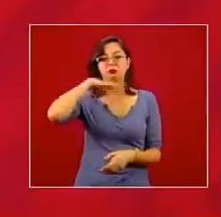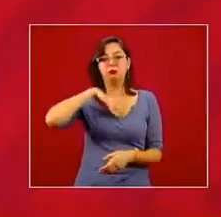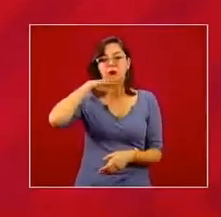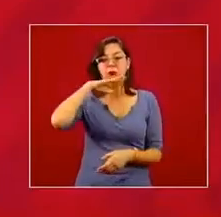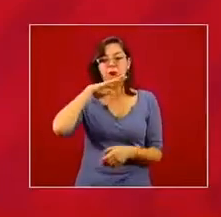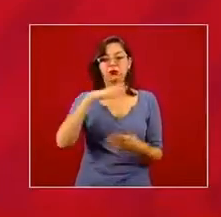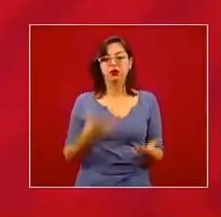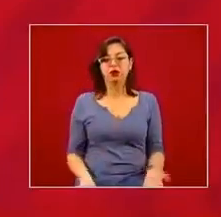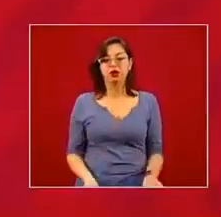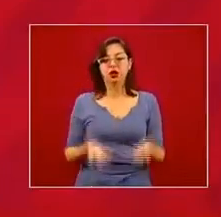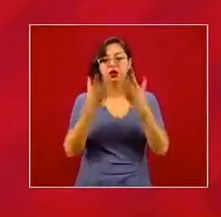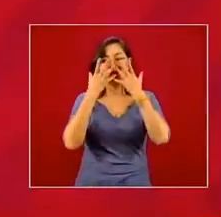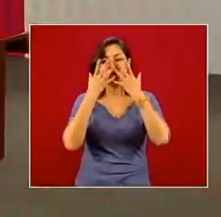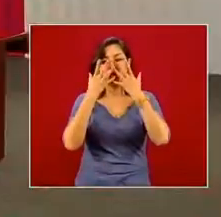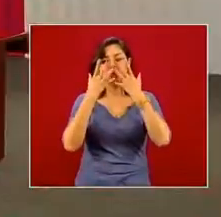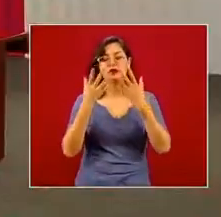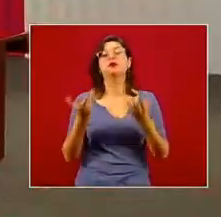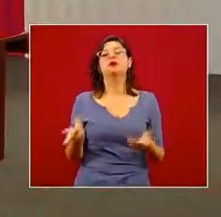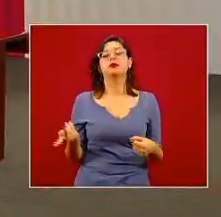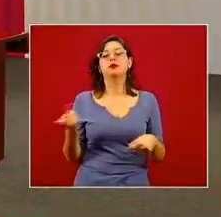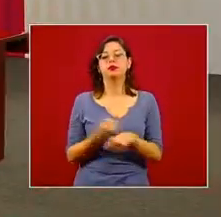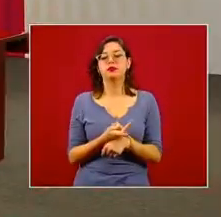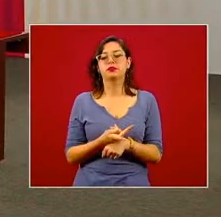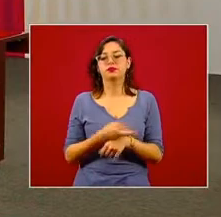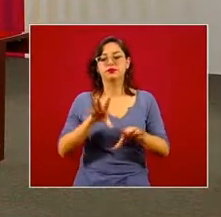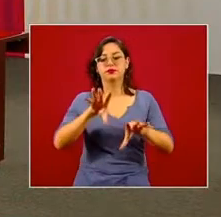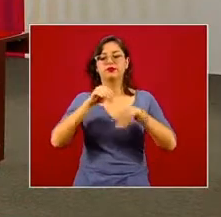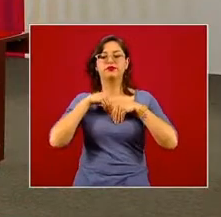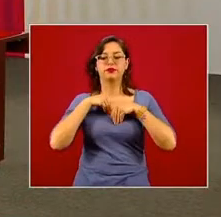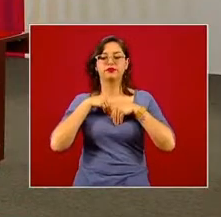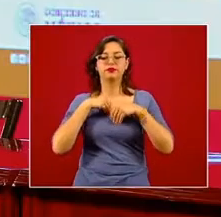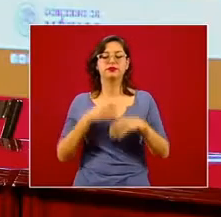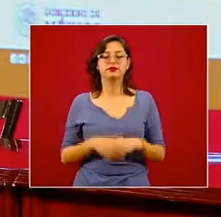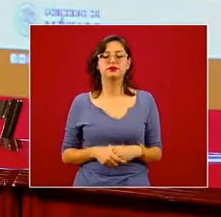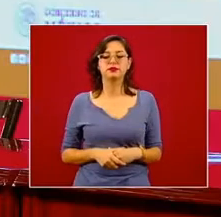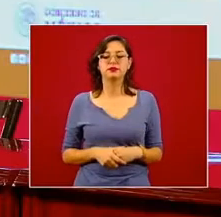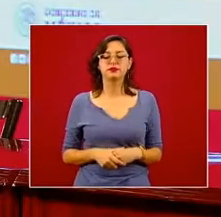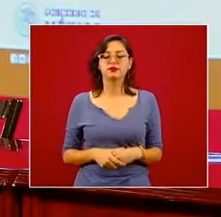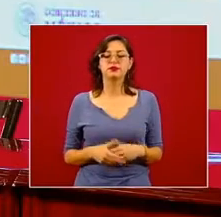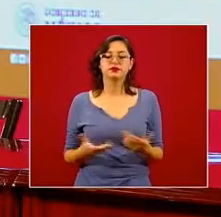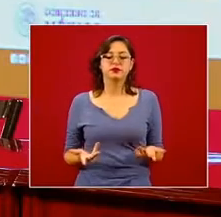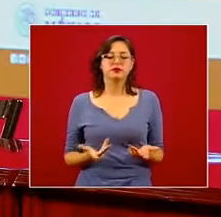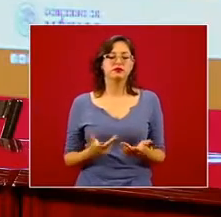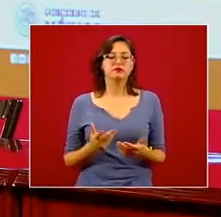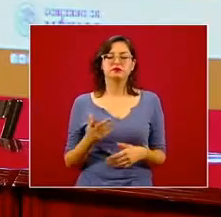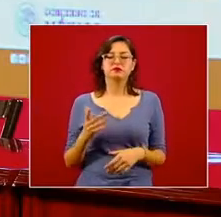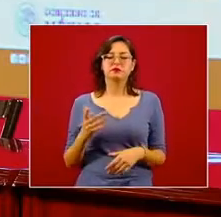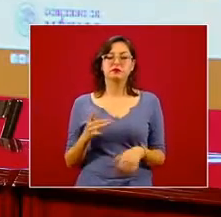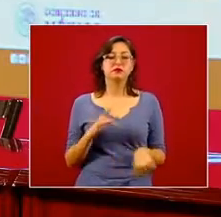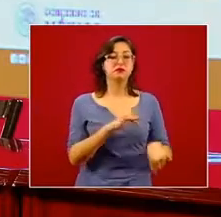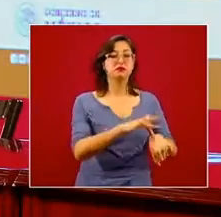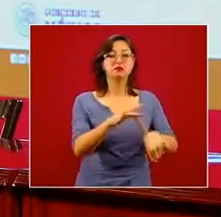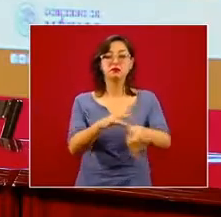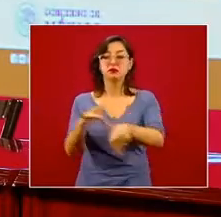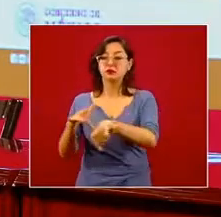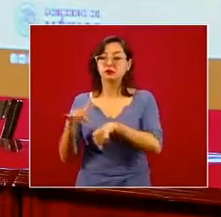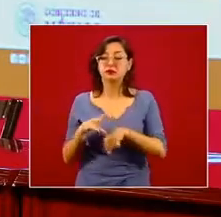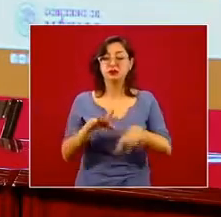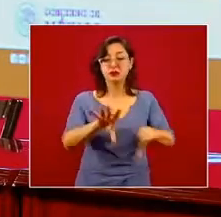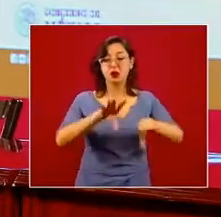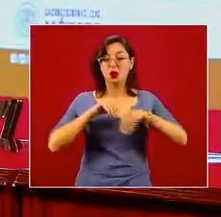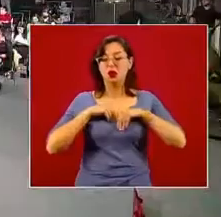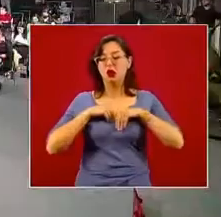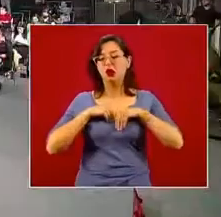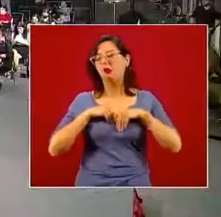And if we do not prevent this by washing our hands or touching our face, our nose, our mouth, transmission